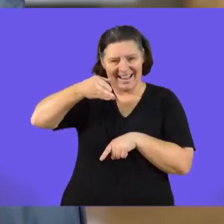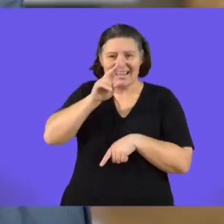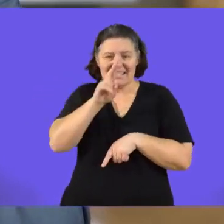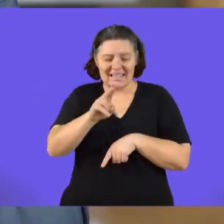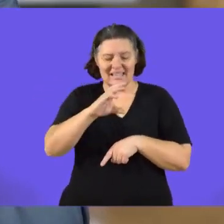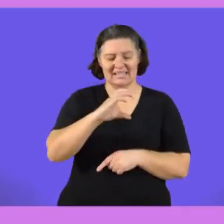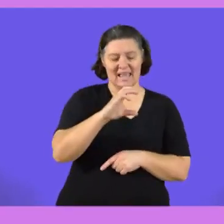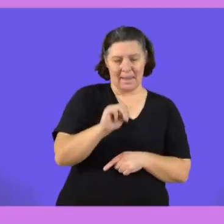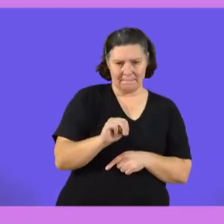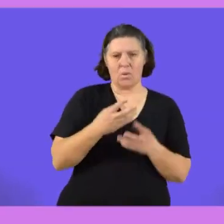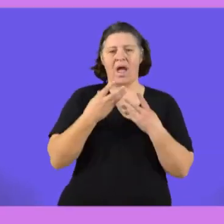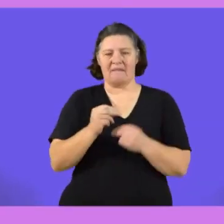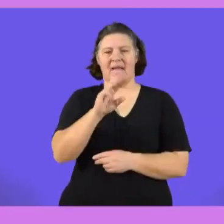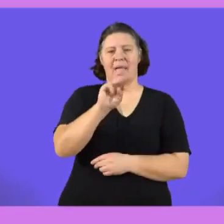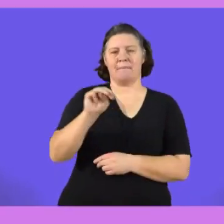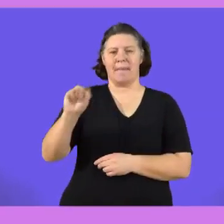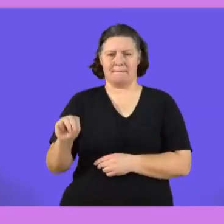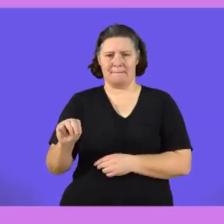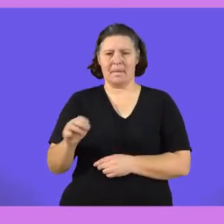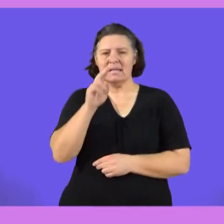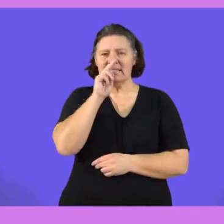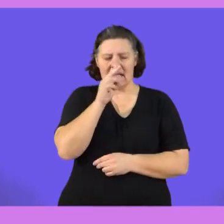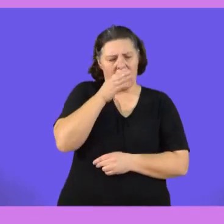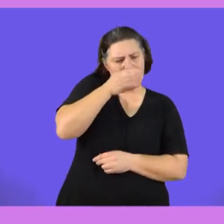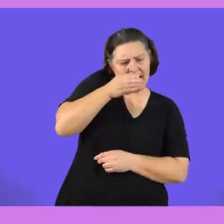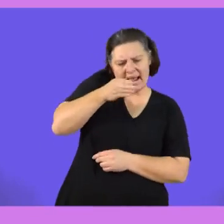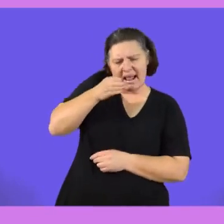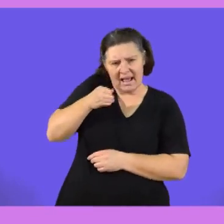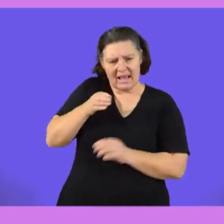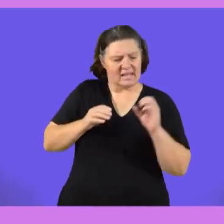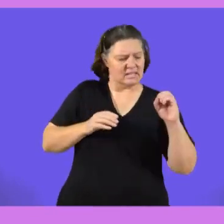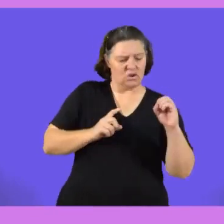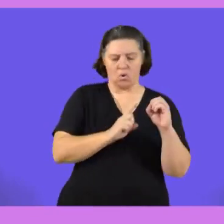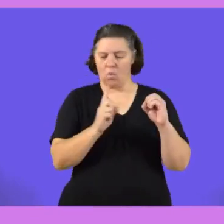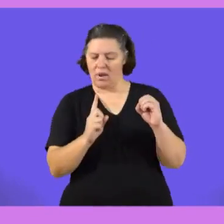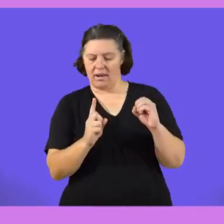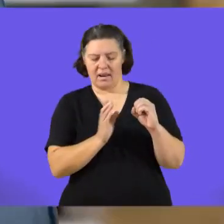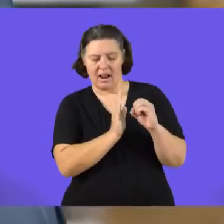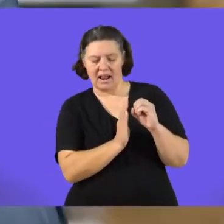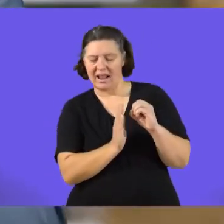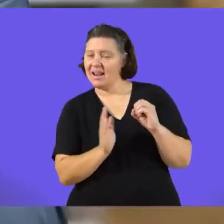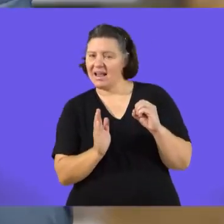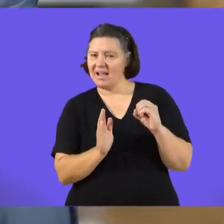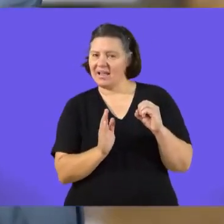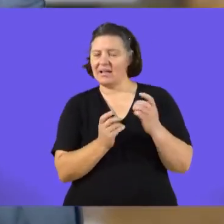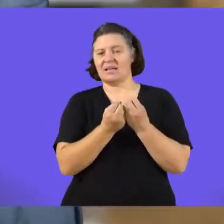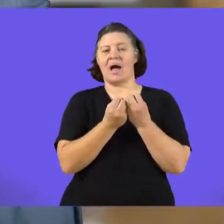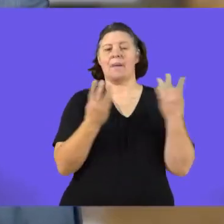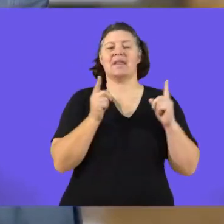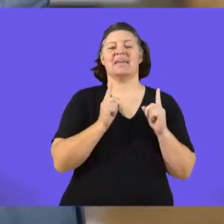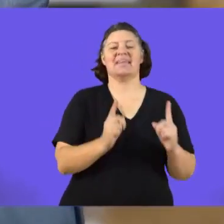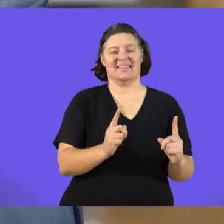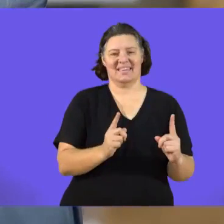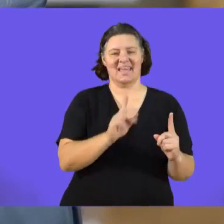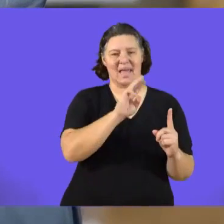have centimeters, we have millimeters. And if you look at the small calibrations between 0 and 1, for example, that will indicate